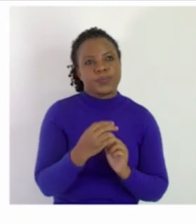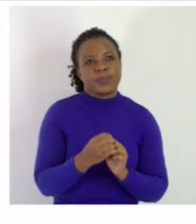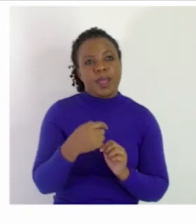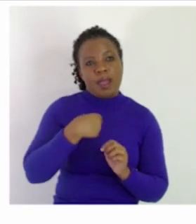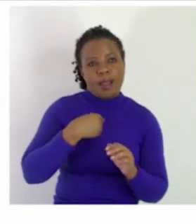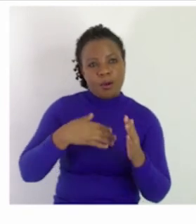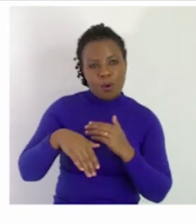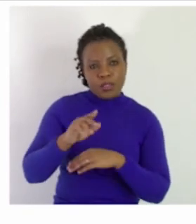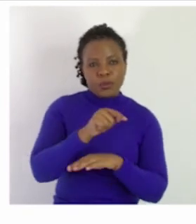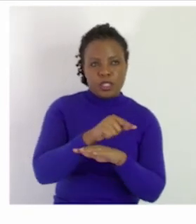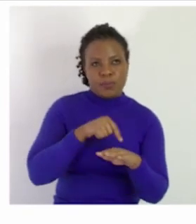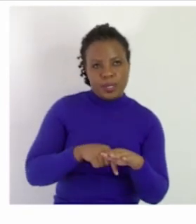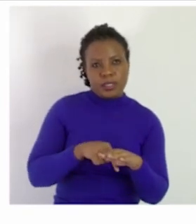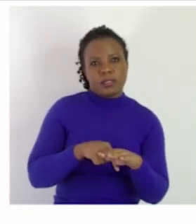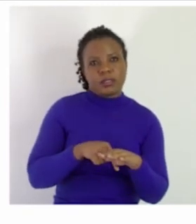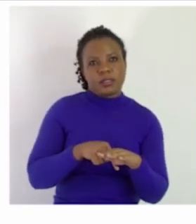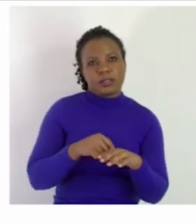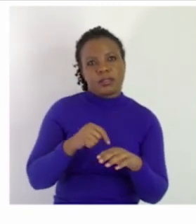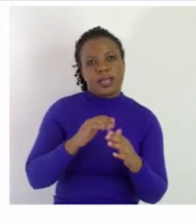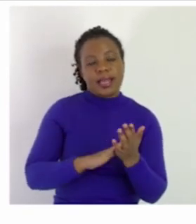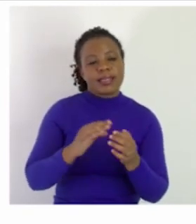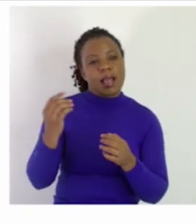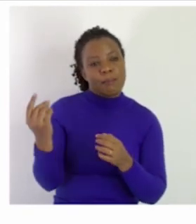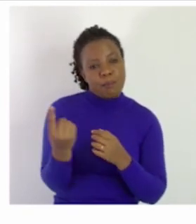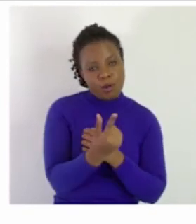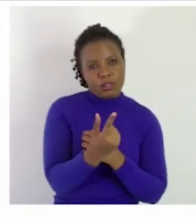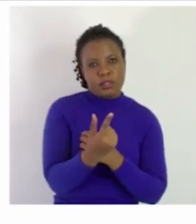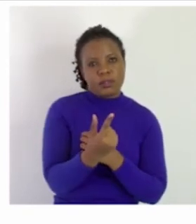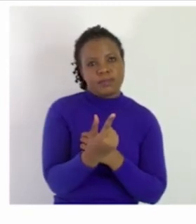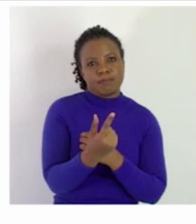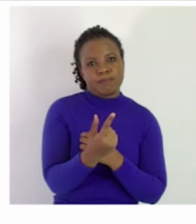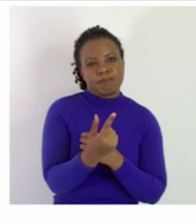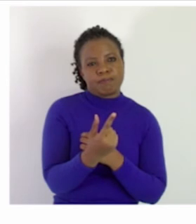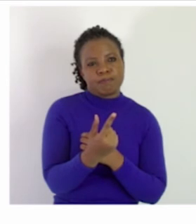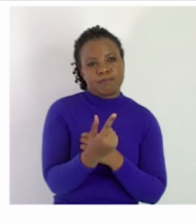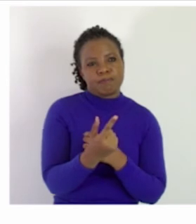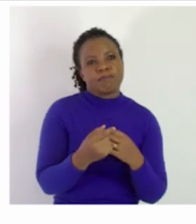I went to the supermarket and I bought